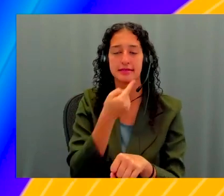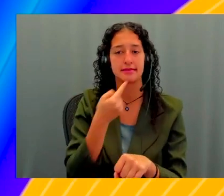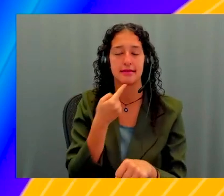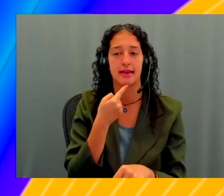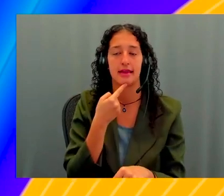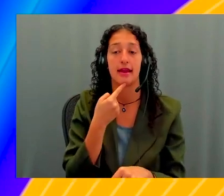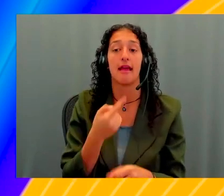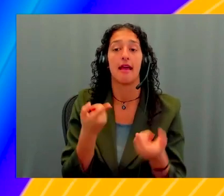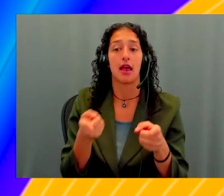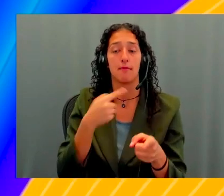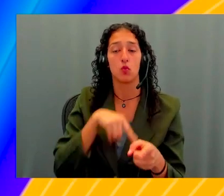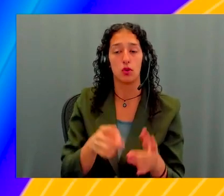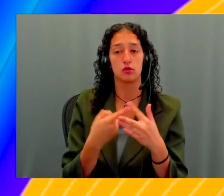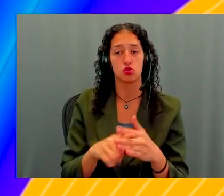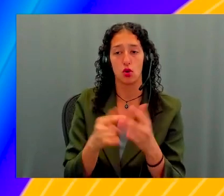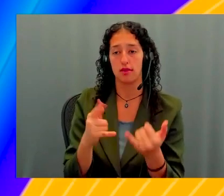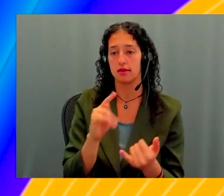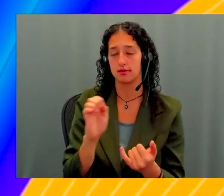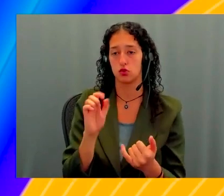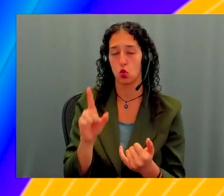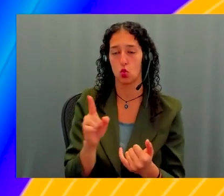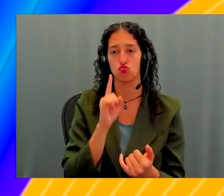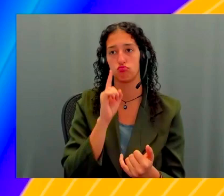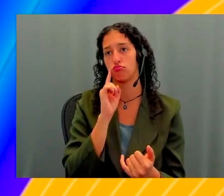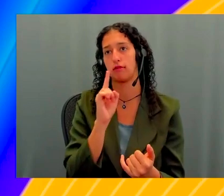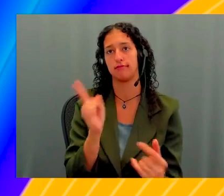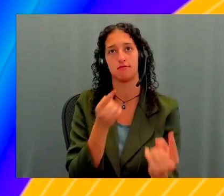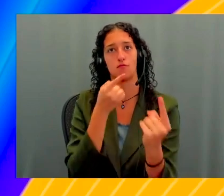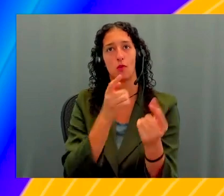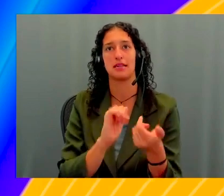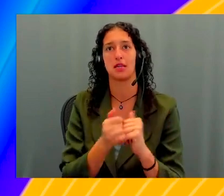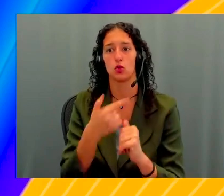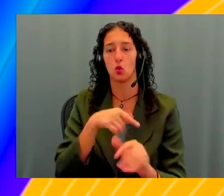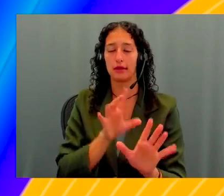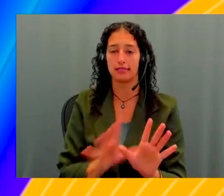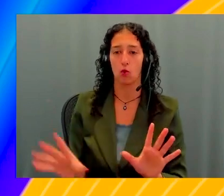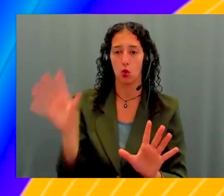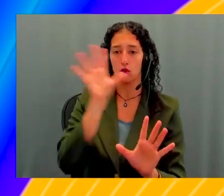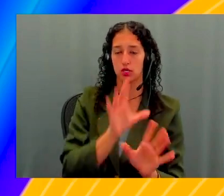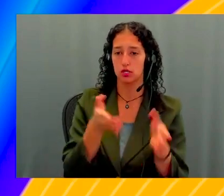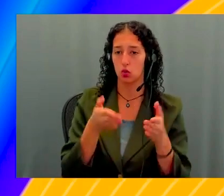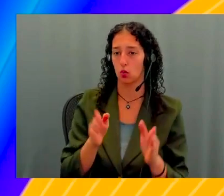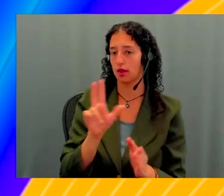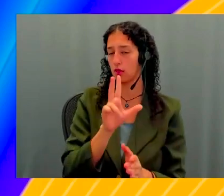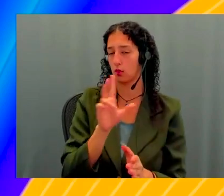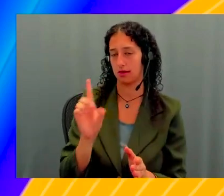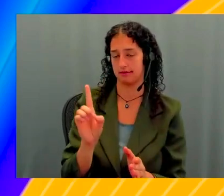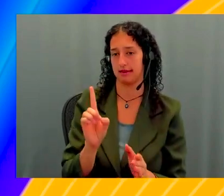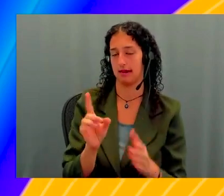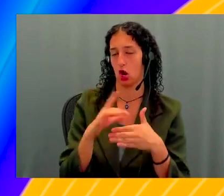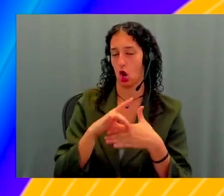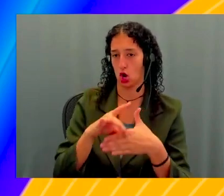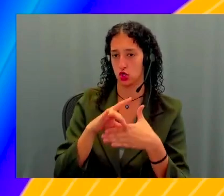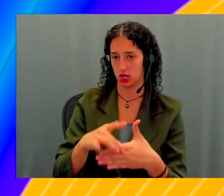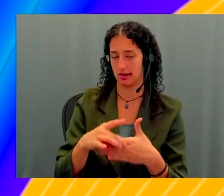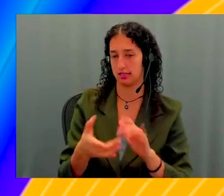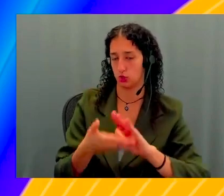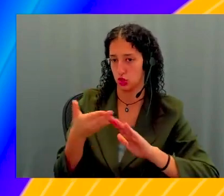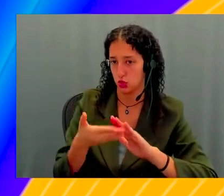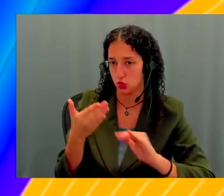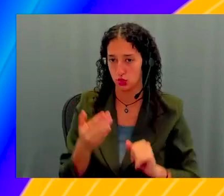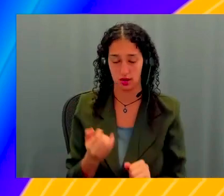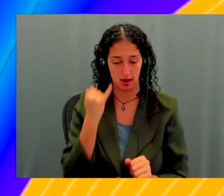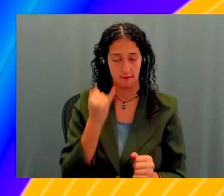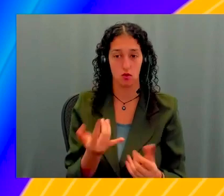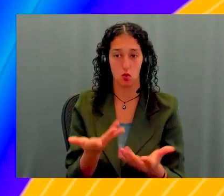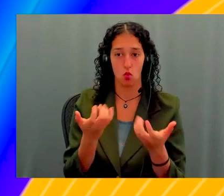tool, really the genesis of this entire idea was how do we democratize the way 3D content is authored? Today, if you wanted to author 3D content without Krikey AI,